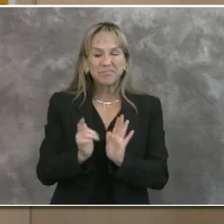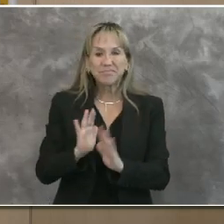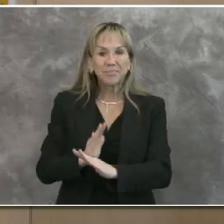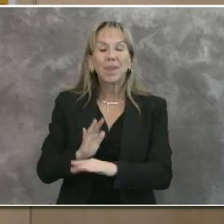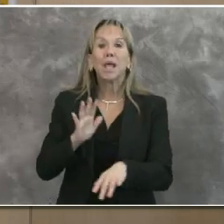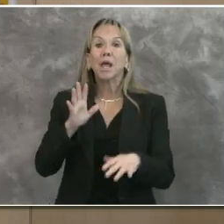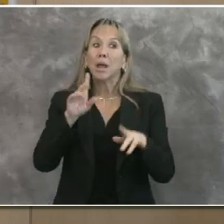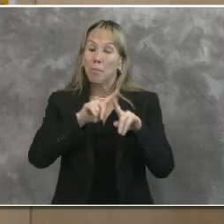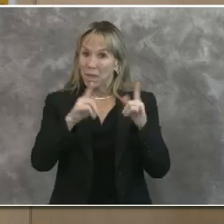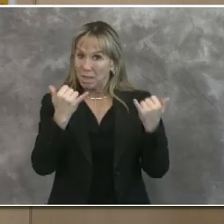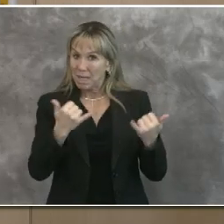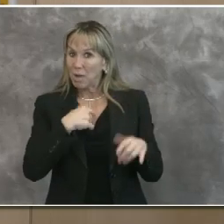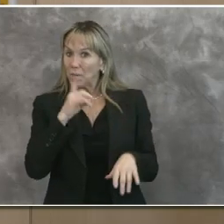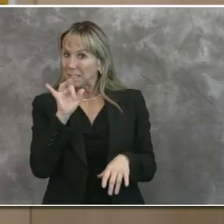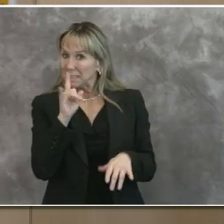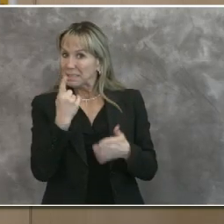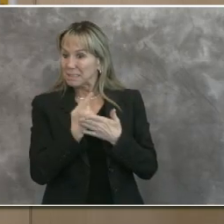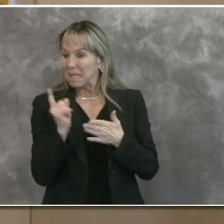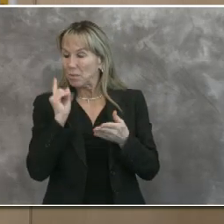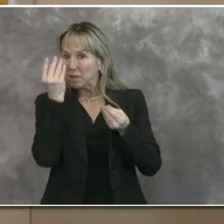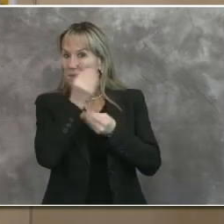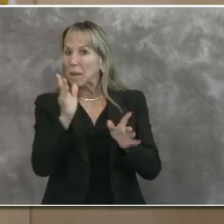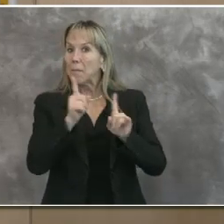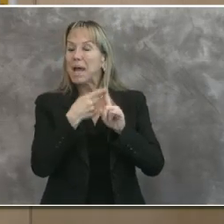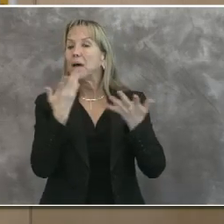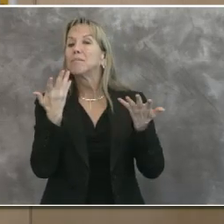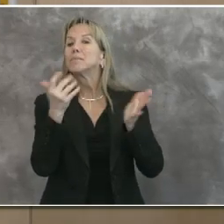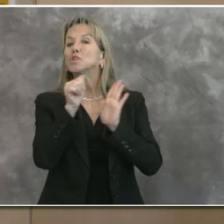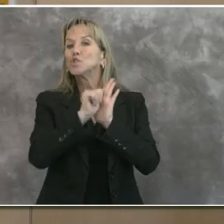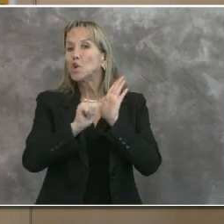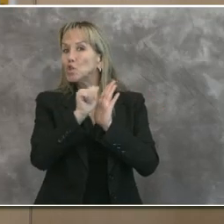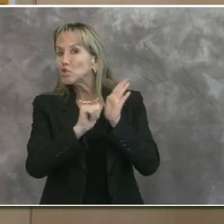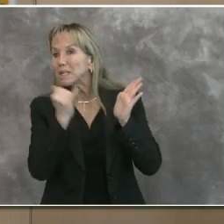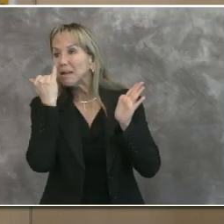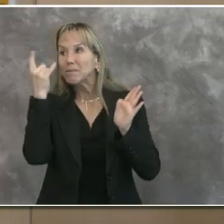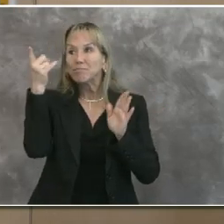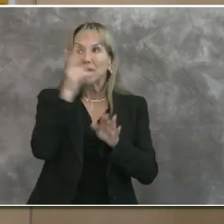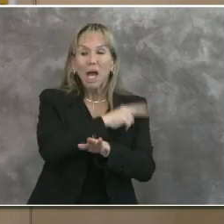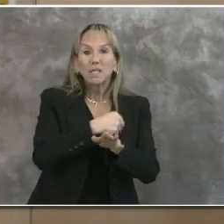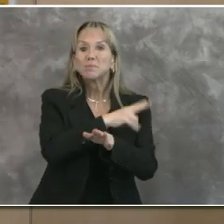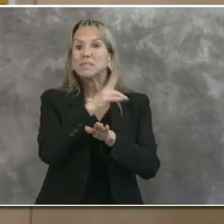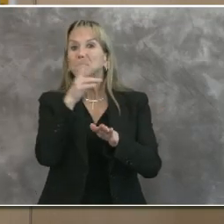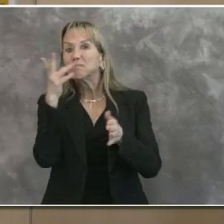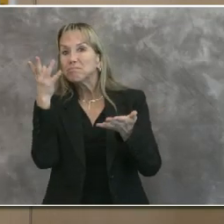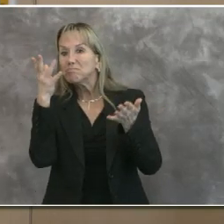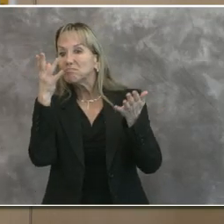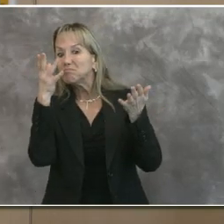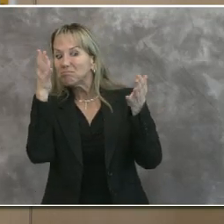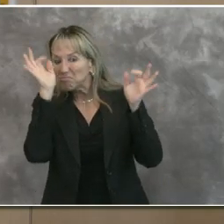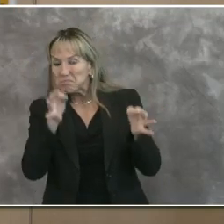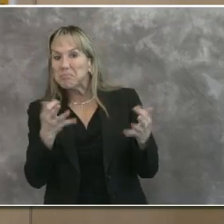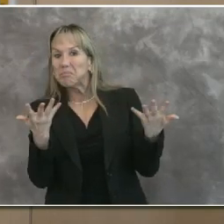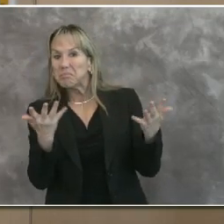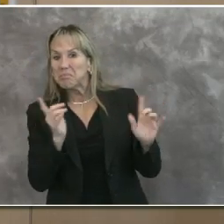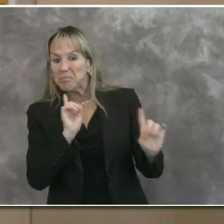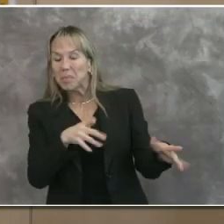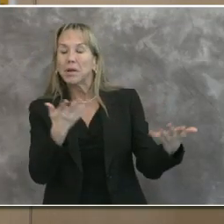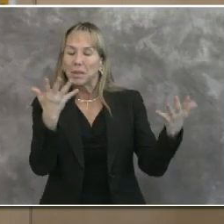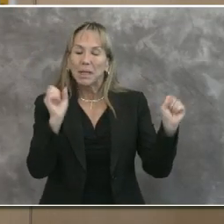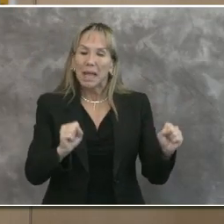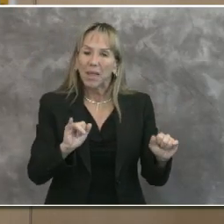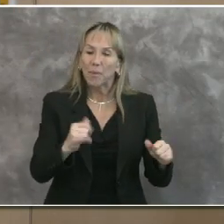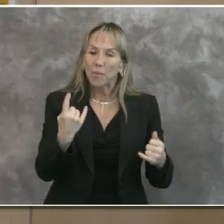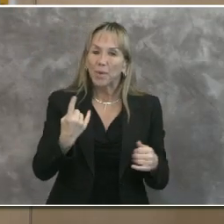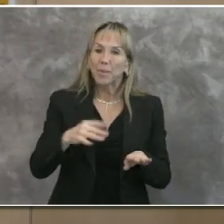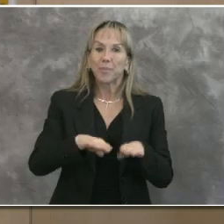allowed, as you are aware last week, as necessary and determined by the hospital system. Recommendations